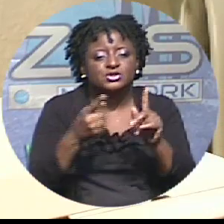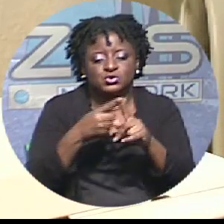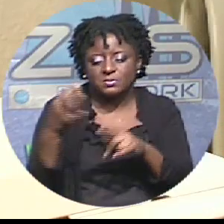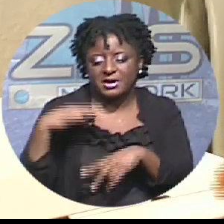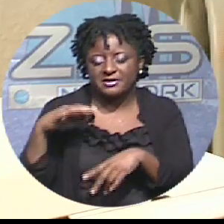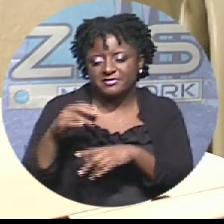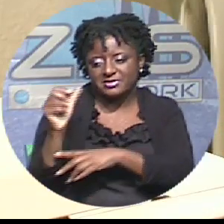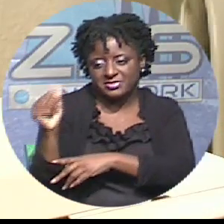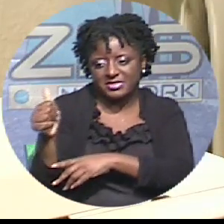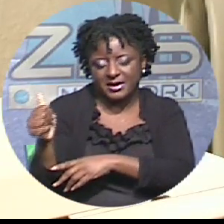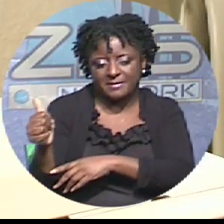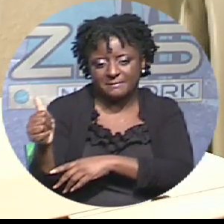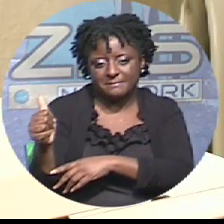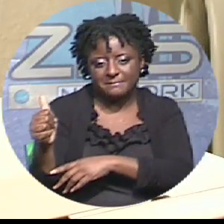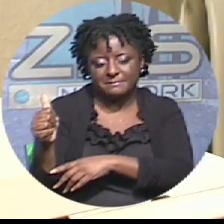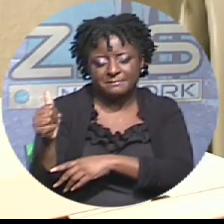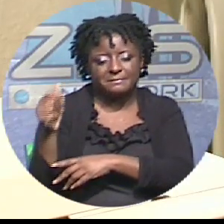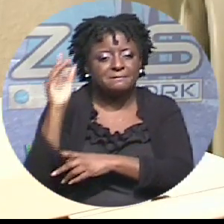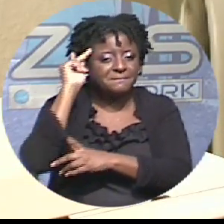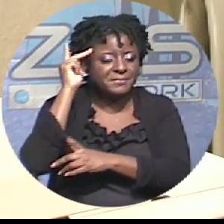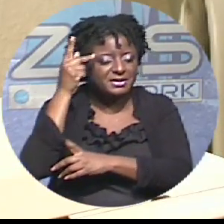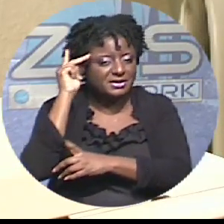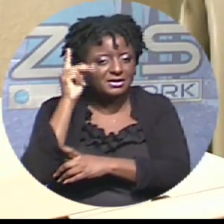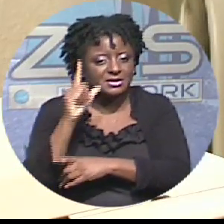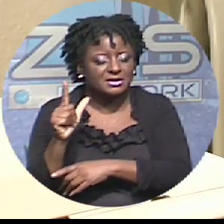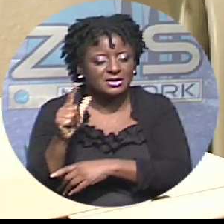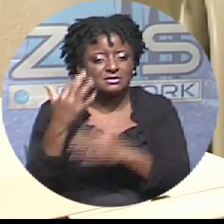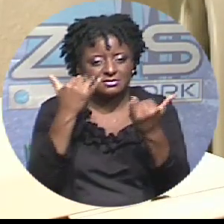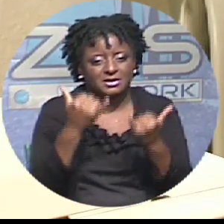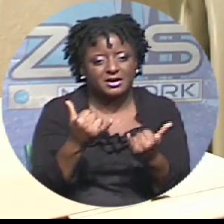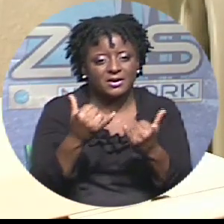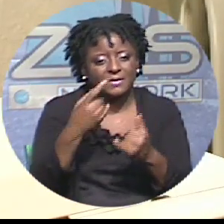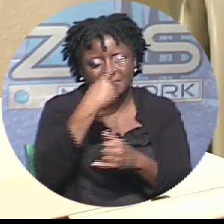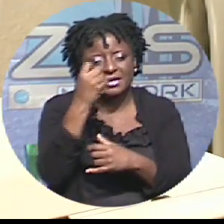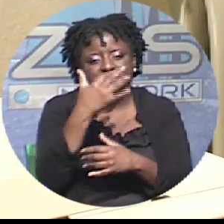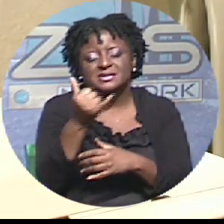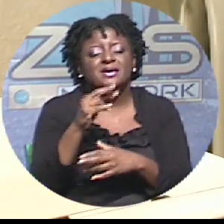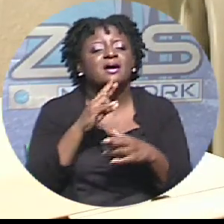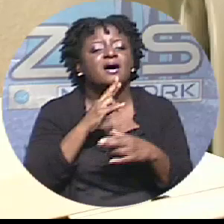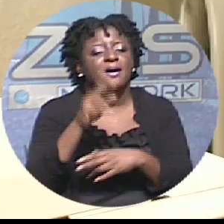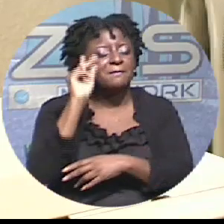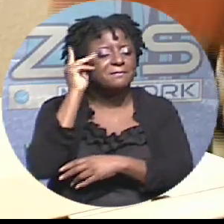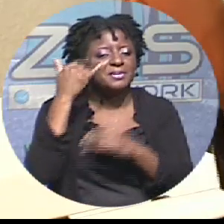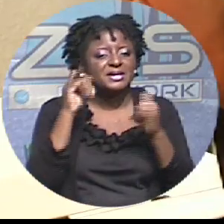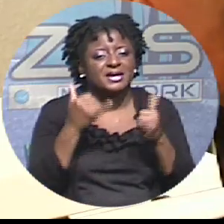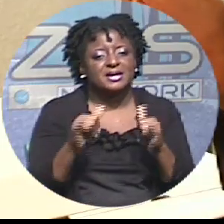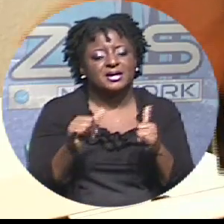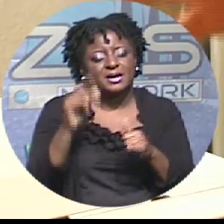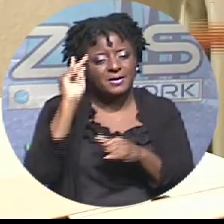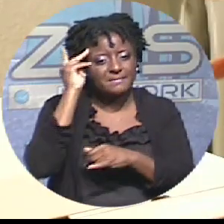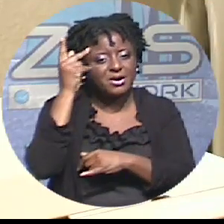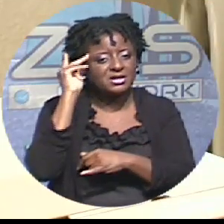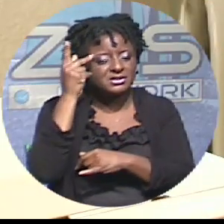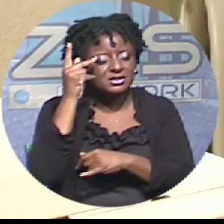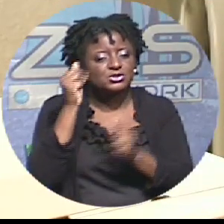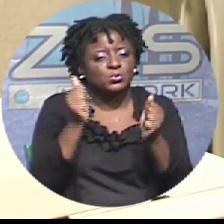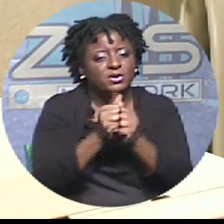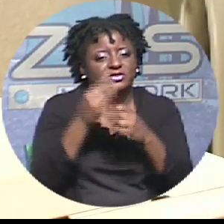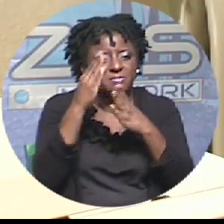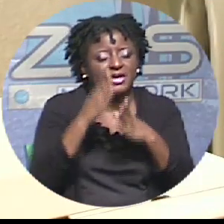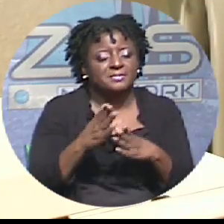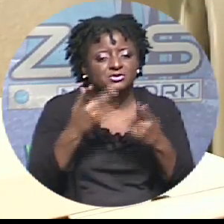political perspective at this particular time, because they are playing politics with the Bahamian populace, trying to